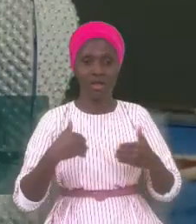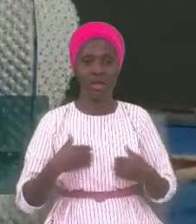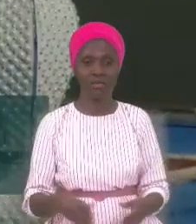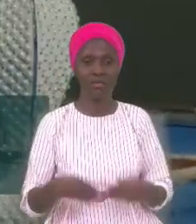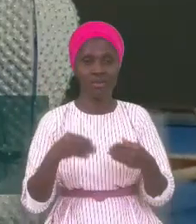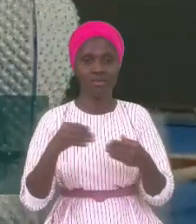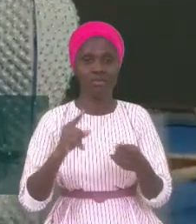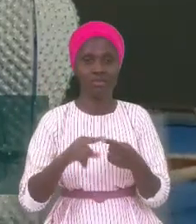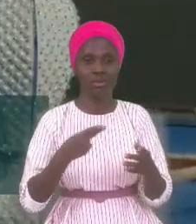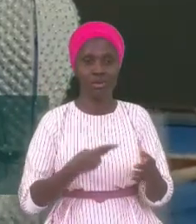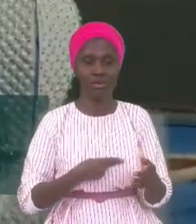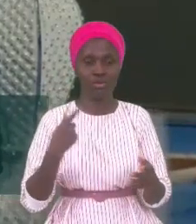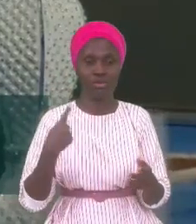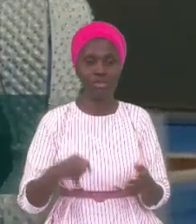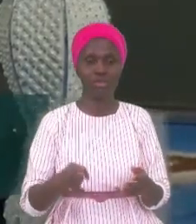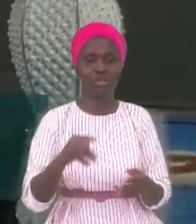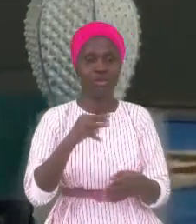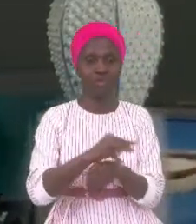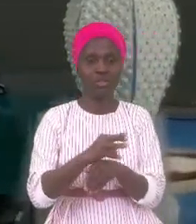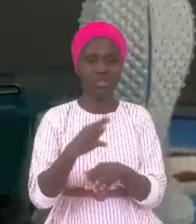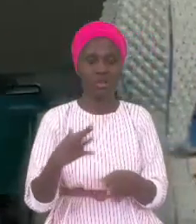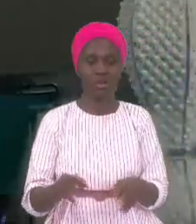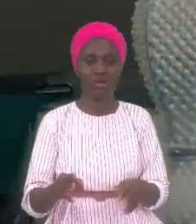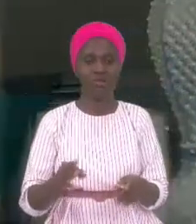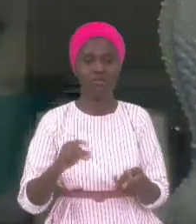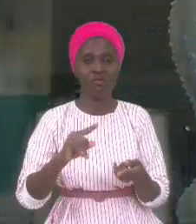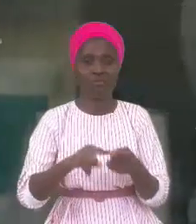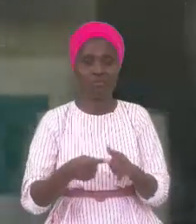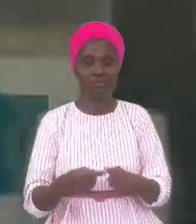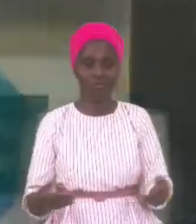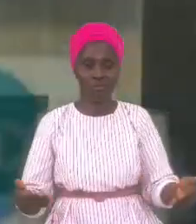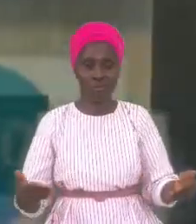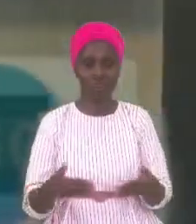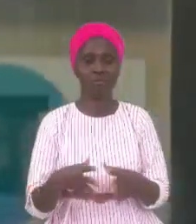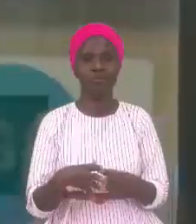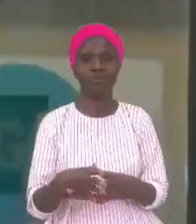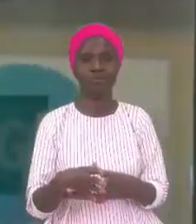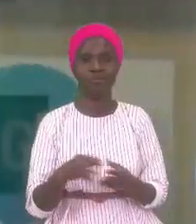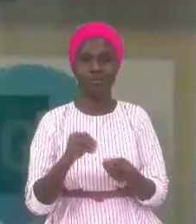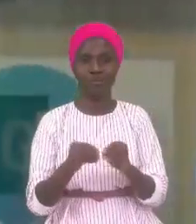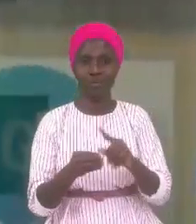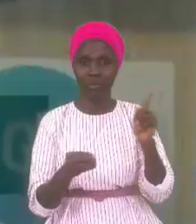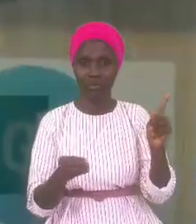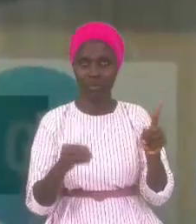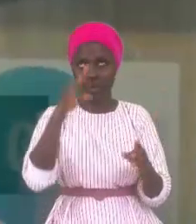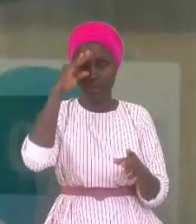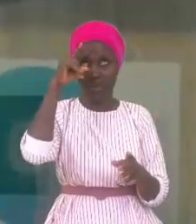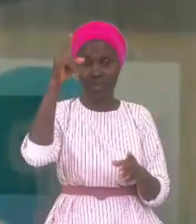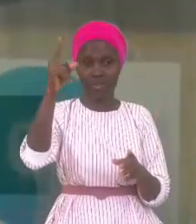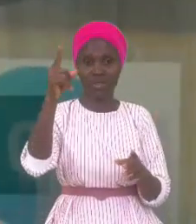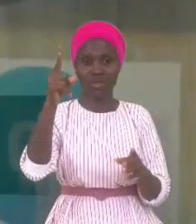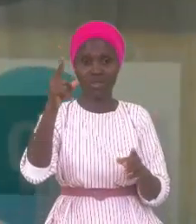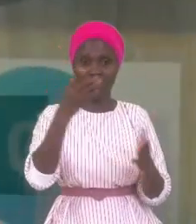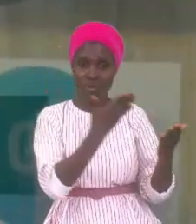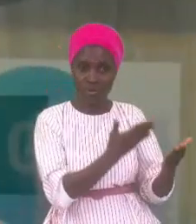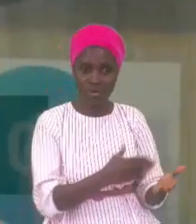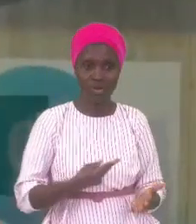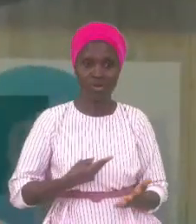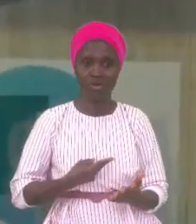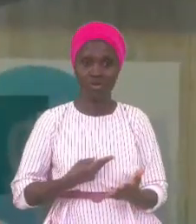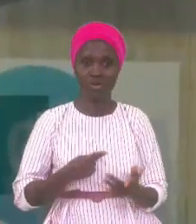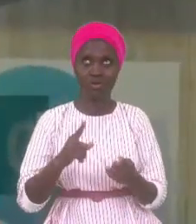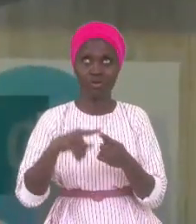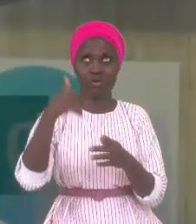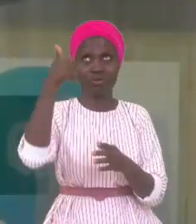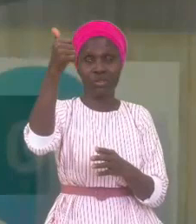reconciliation. You see one and two. Number one, he has reconciled us to himself by Jesus Christ,